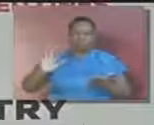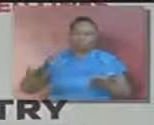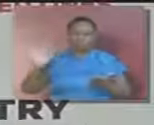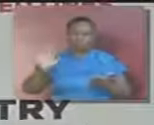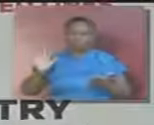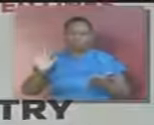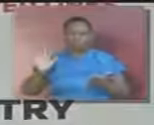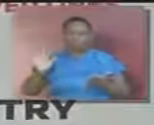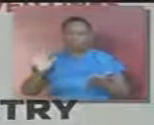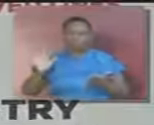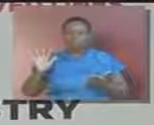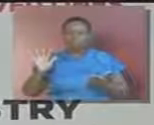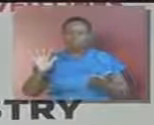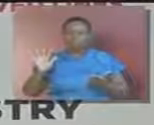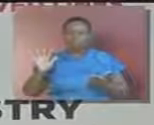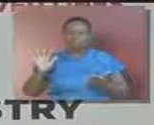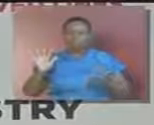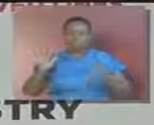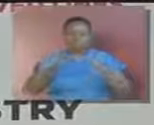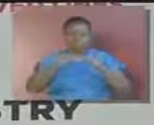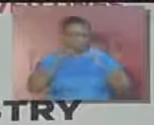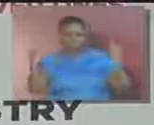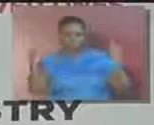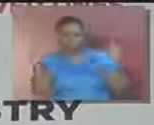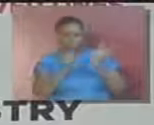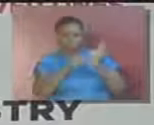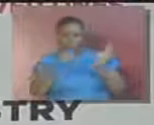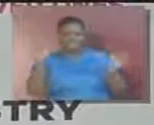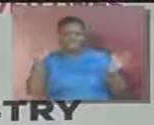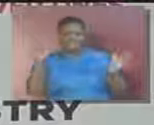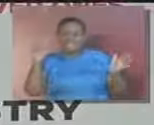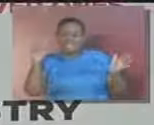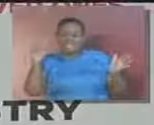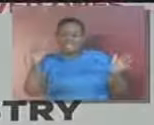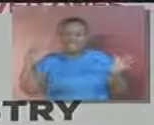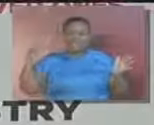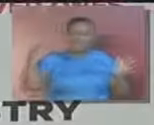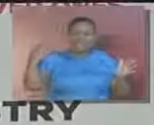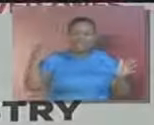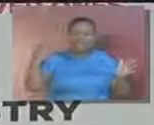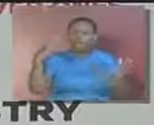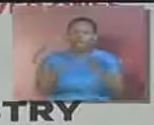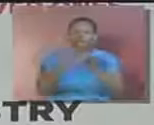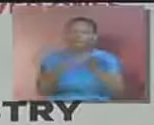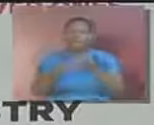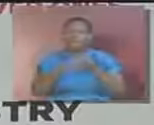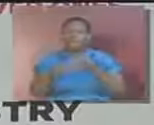the media about the vaccination and 2 unfortunate deaths,